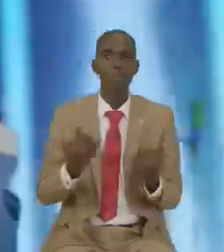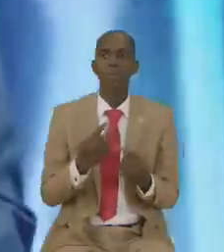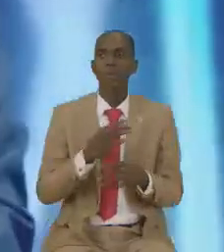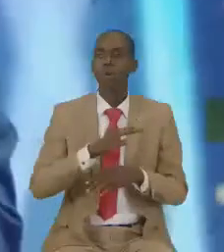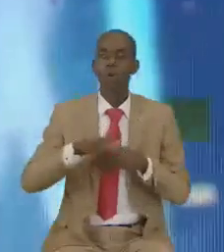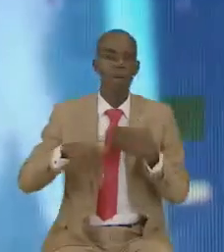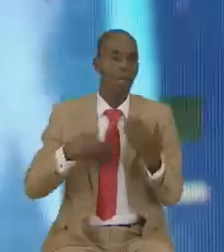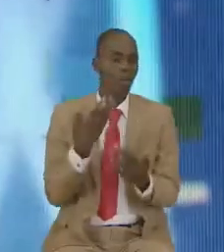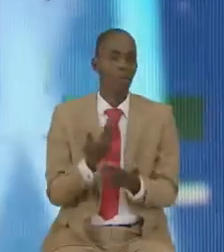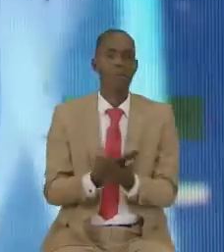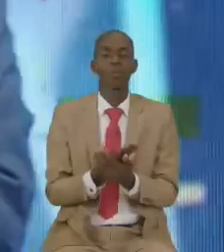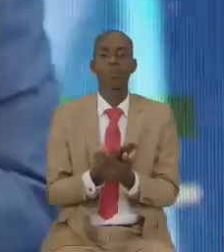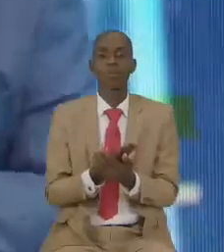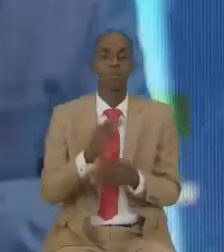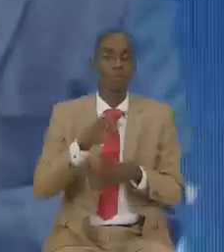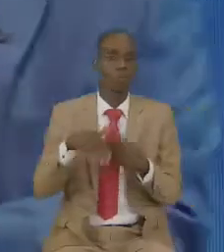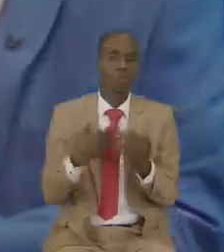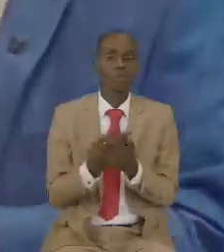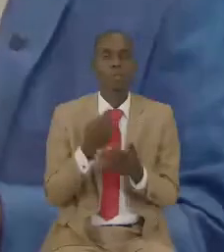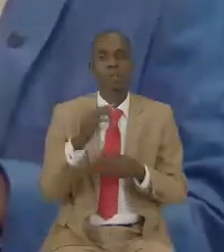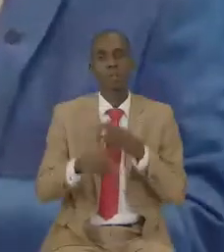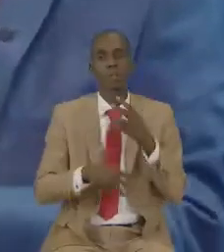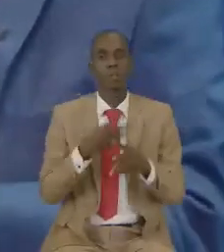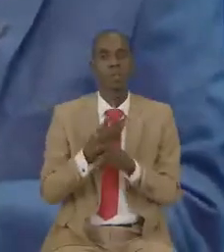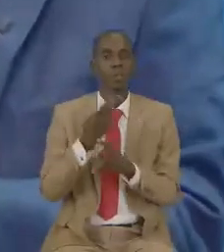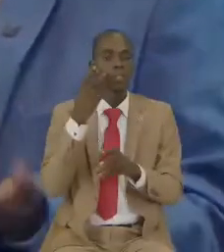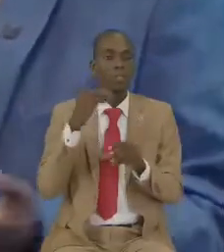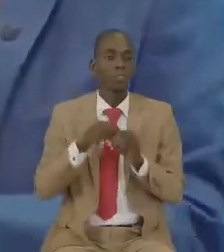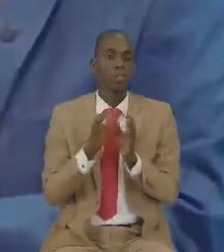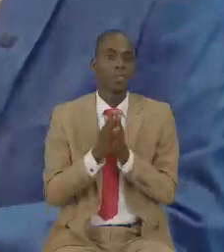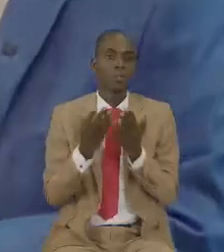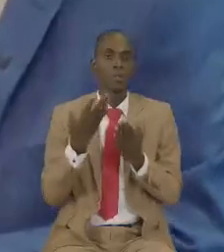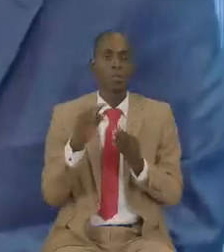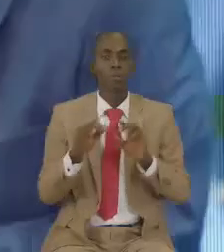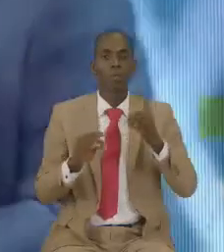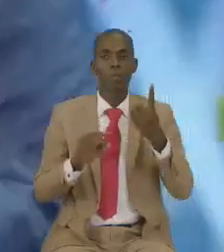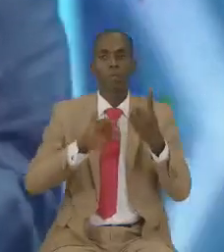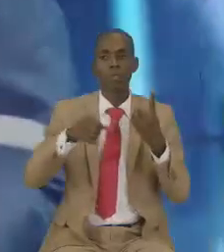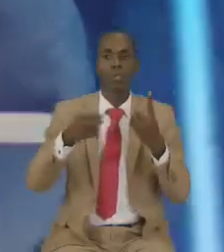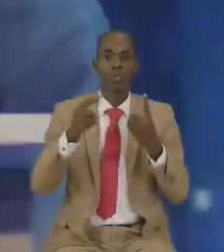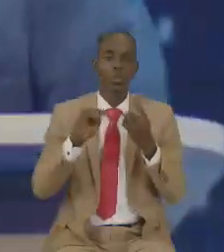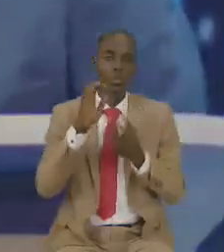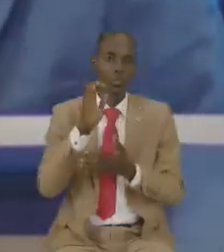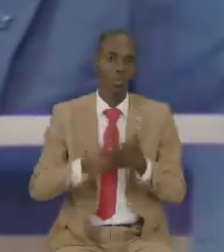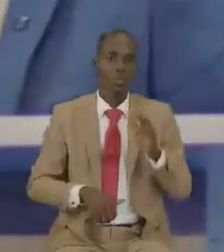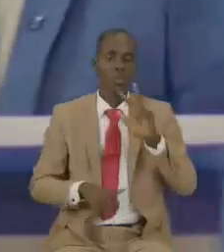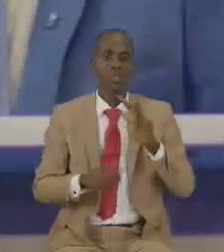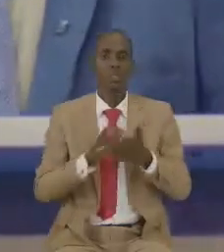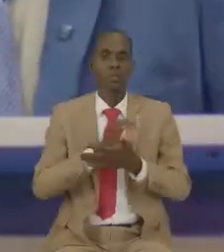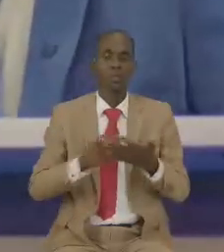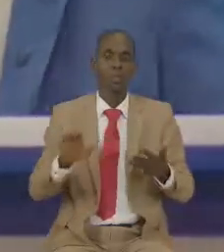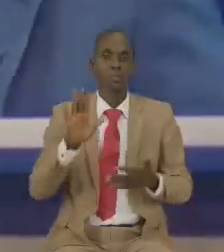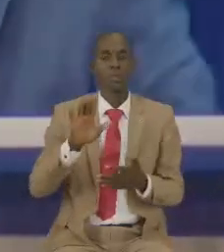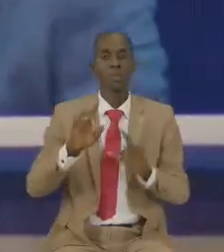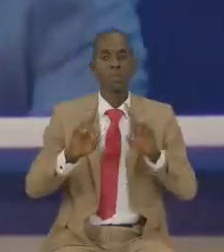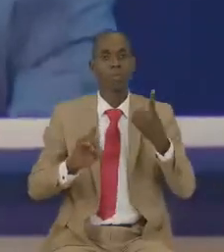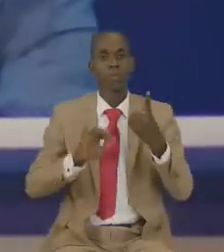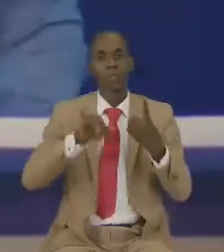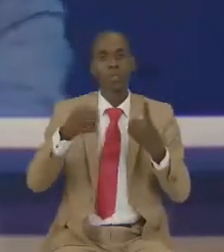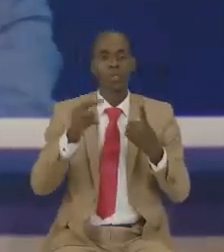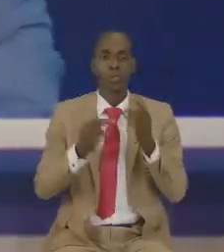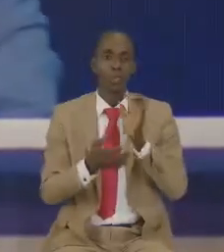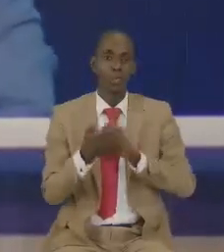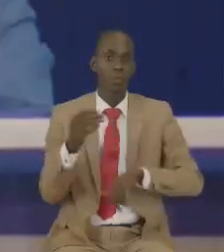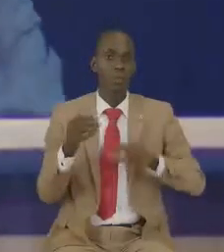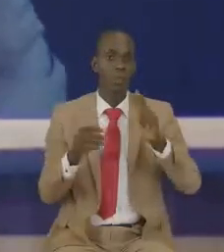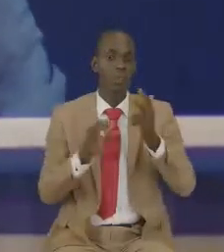over the world. We're told in 1 John chapter 3 verse 5. 1 John chapter 3 verse 5. And